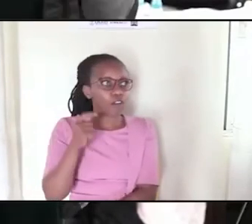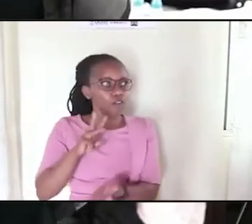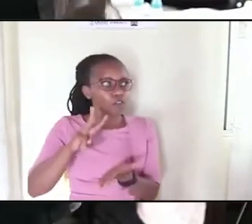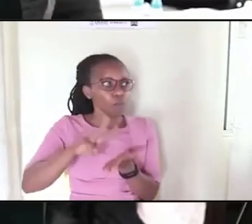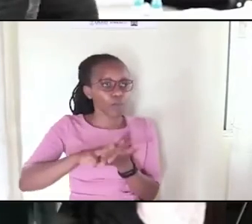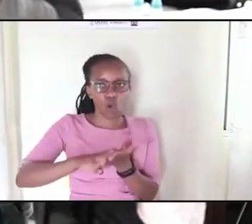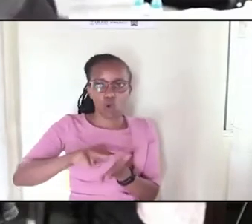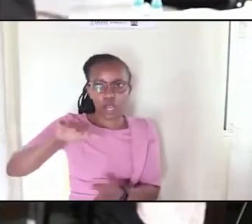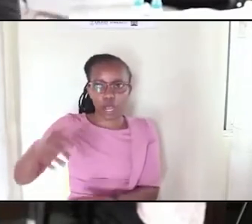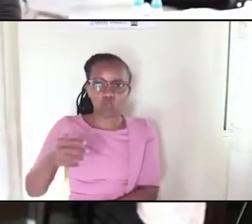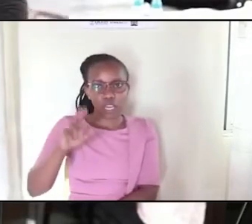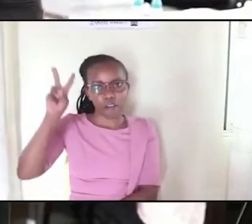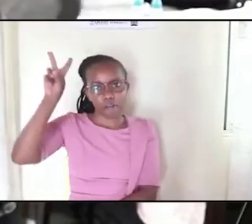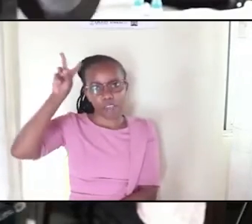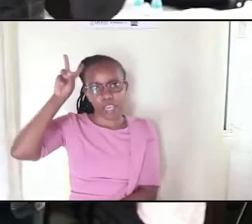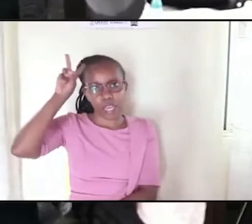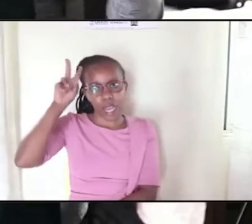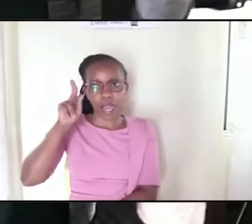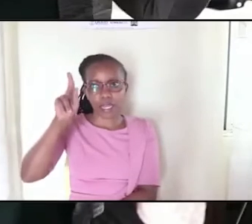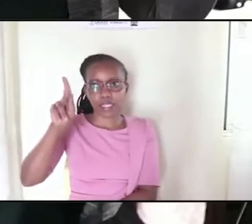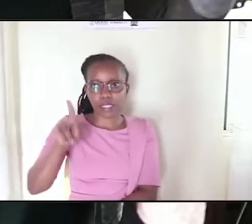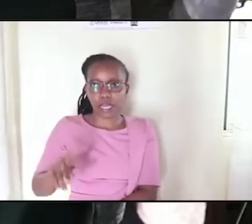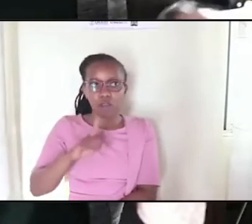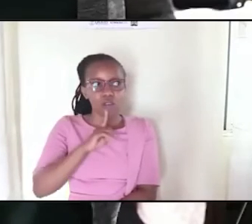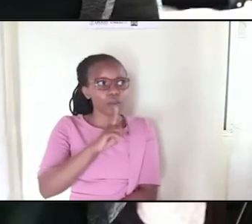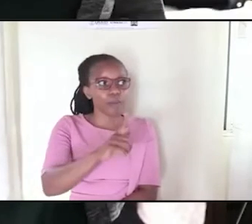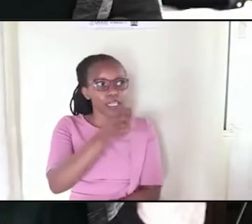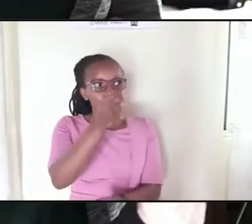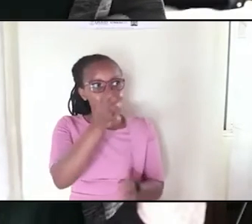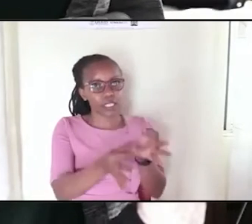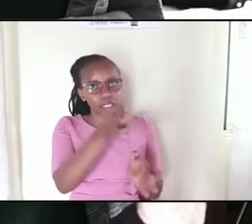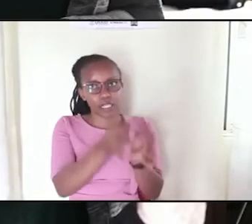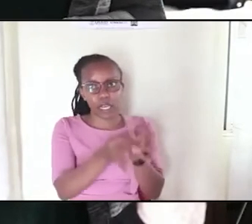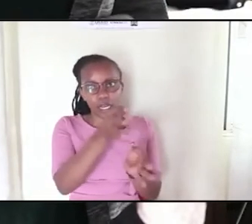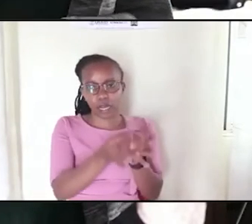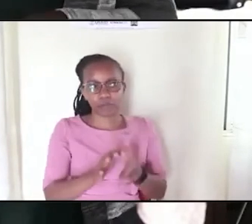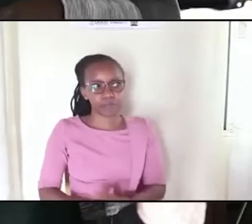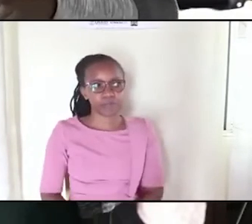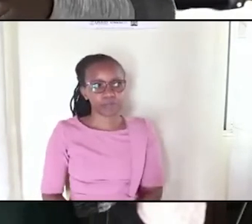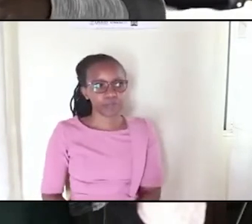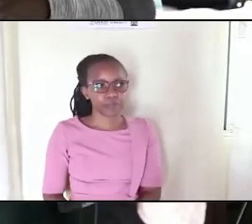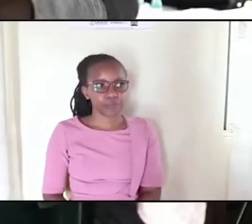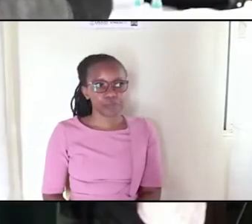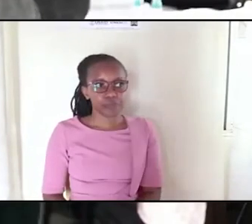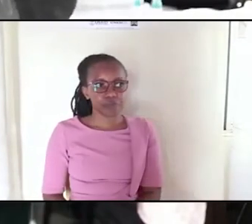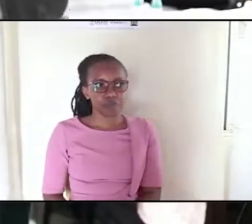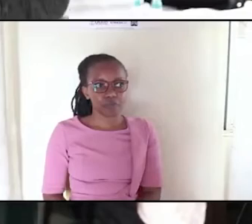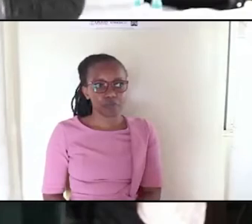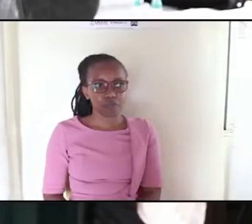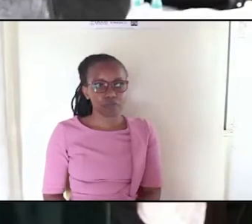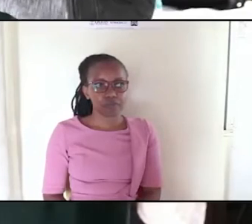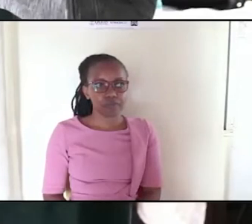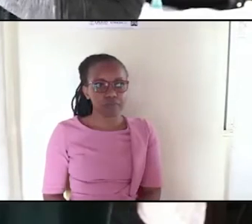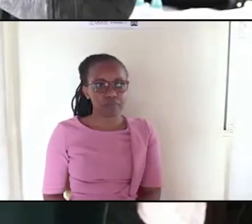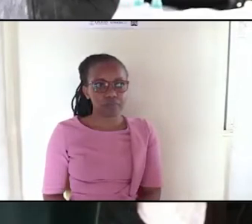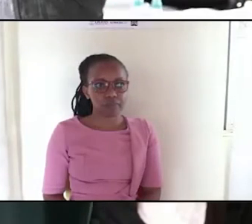Migori, Vihiga, and Kisumu demand justice. Kweli si kweli? Yes. Please